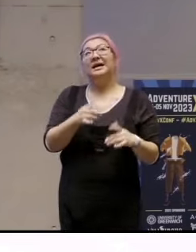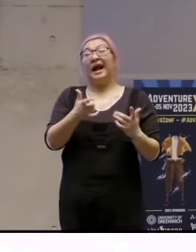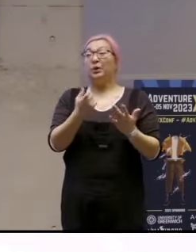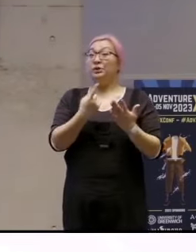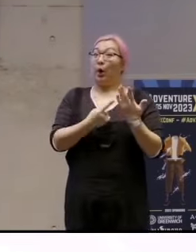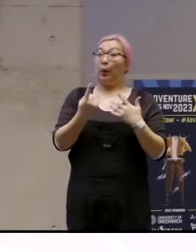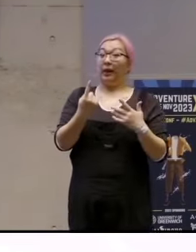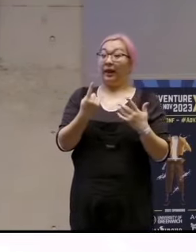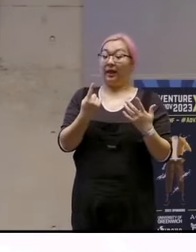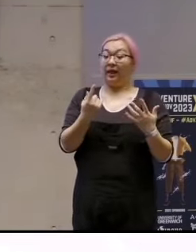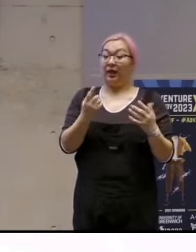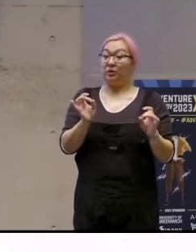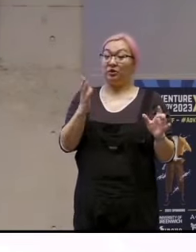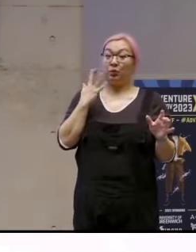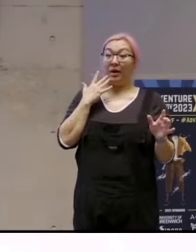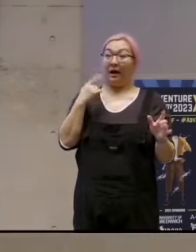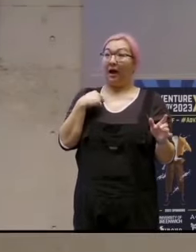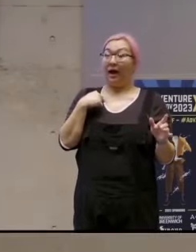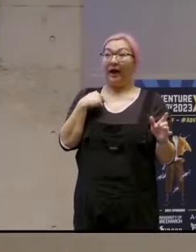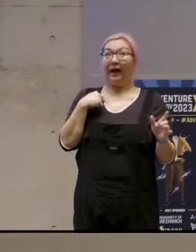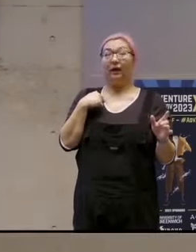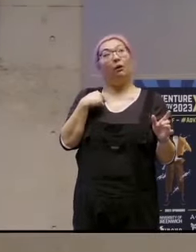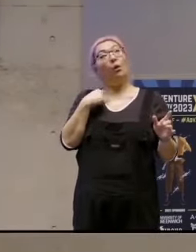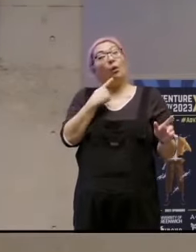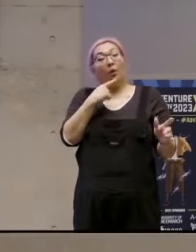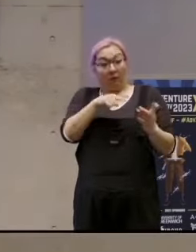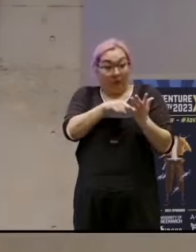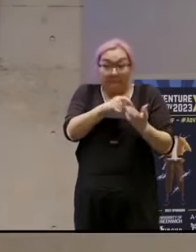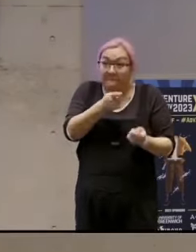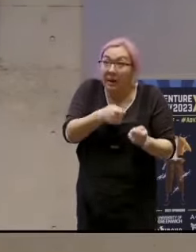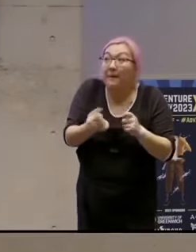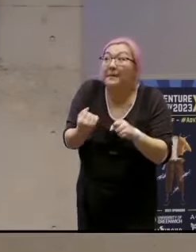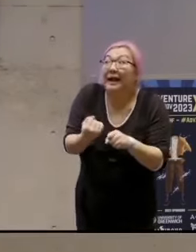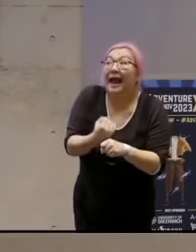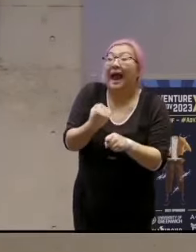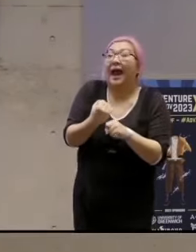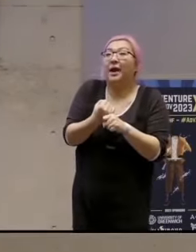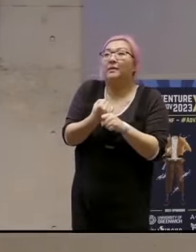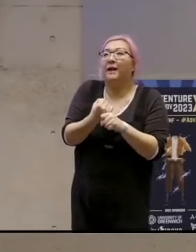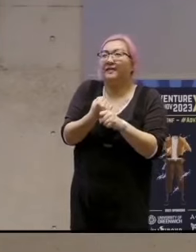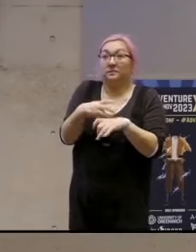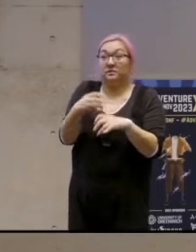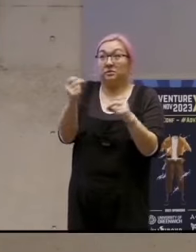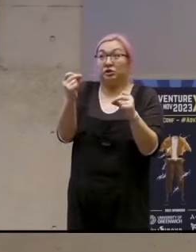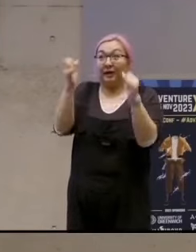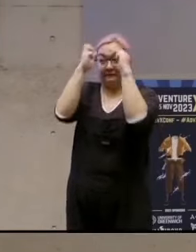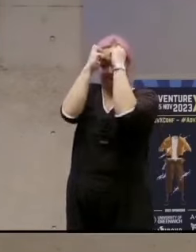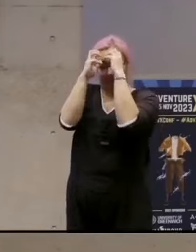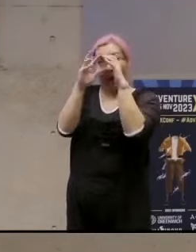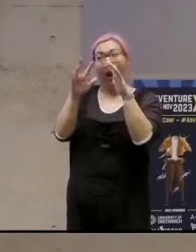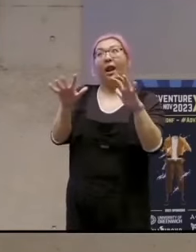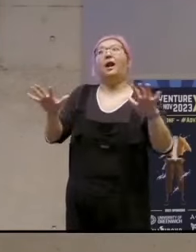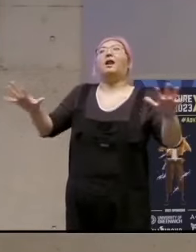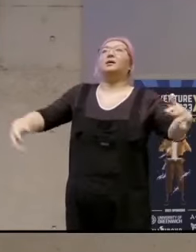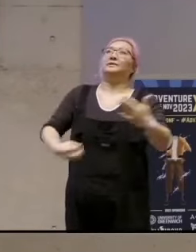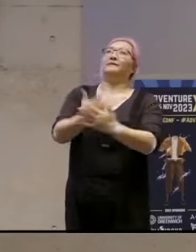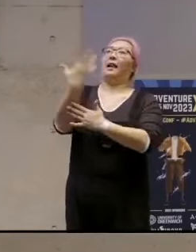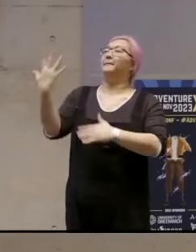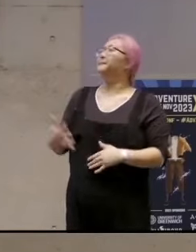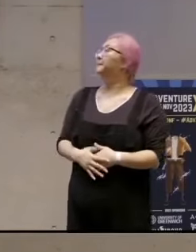came to life and wrote itself. So, yeah, so examining your why can be a really interesting way